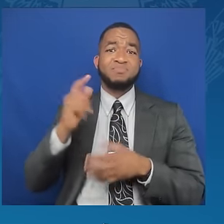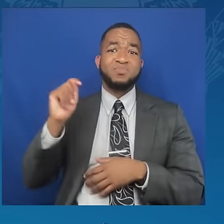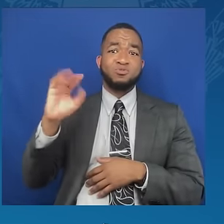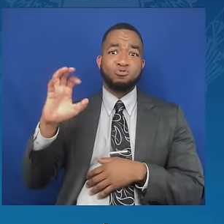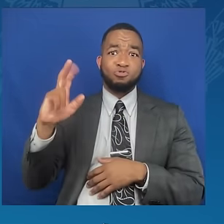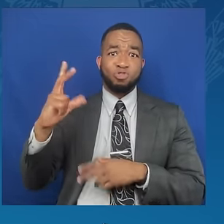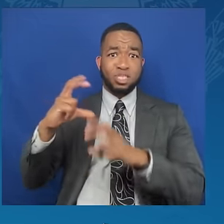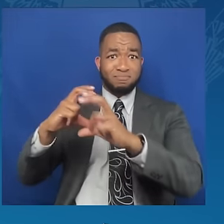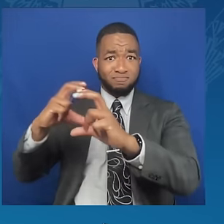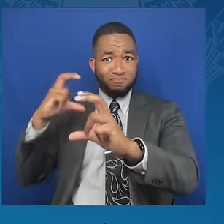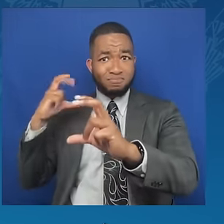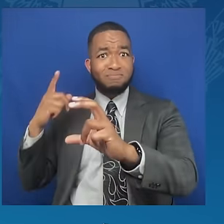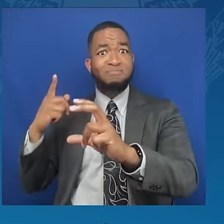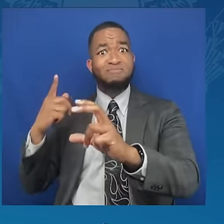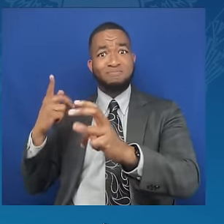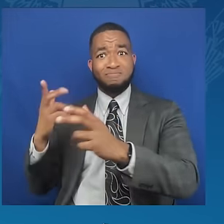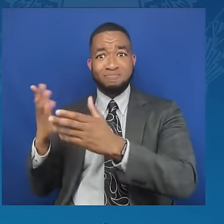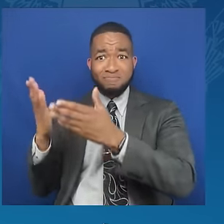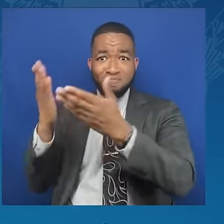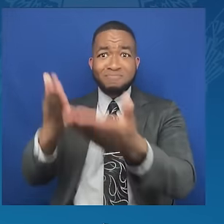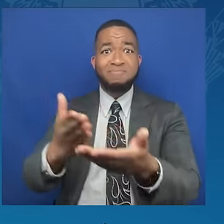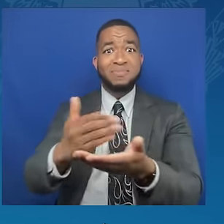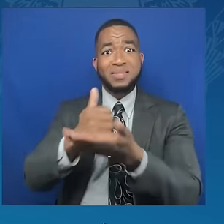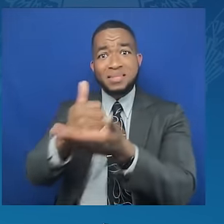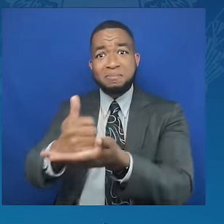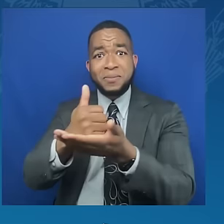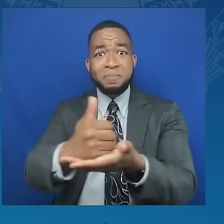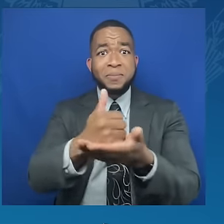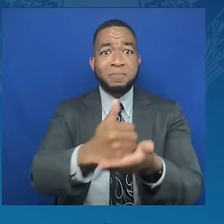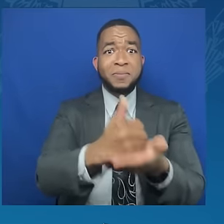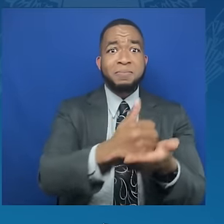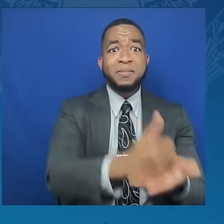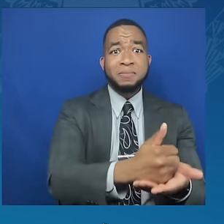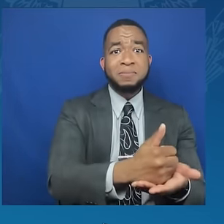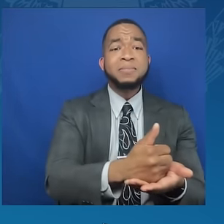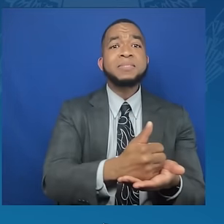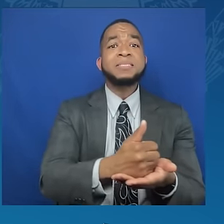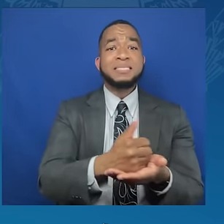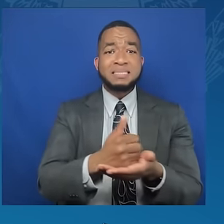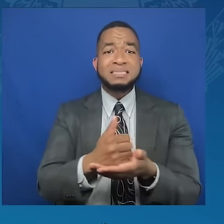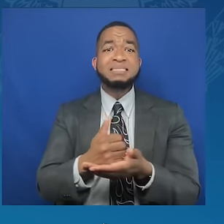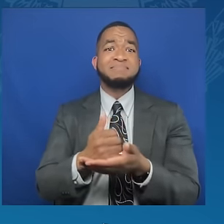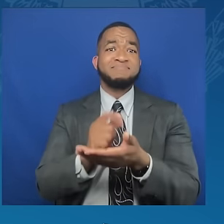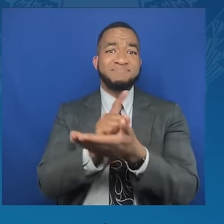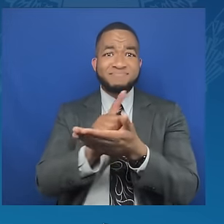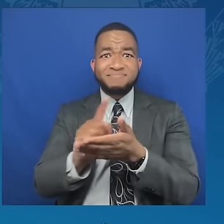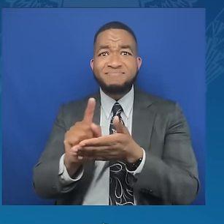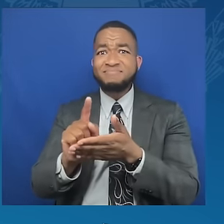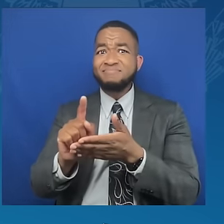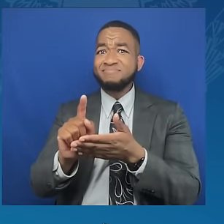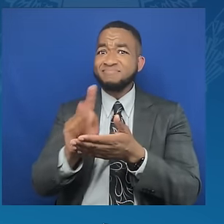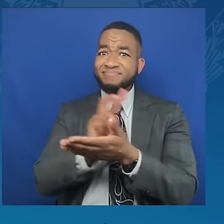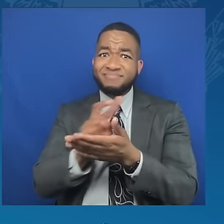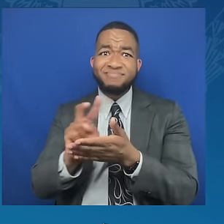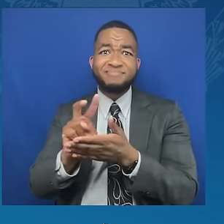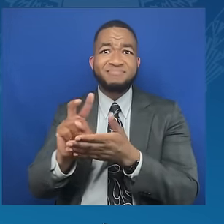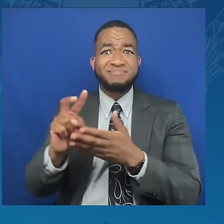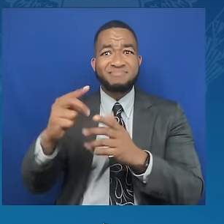families after weeks of nearly no aid reaching northern Gaza.